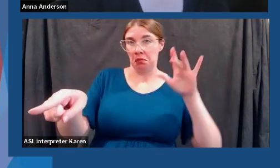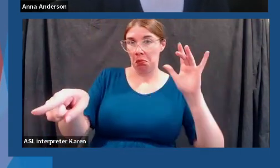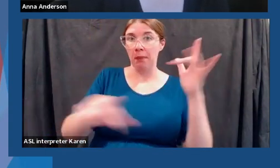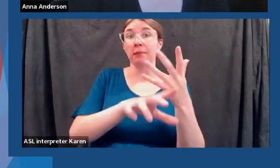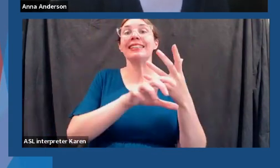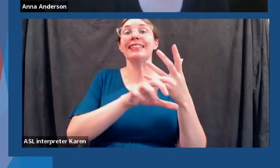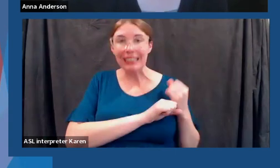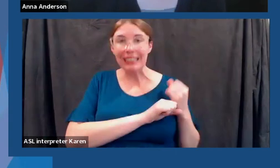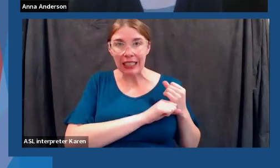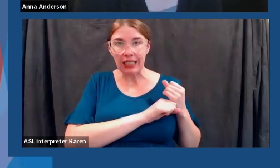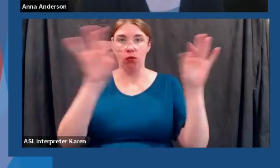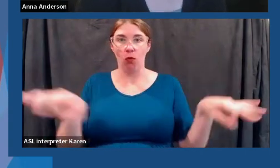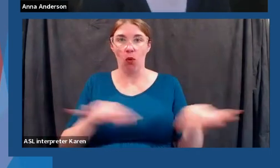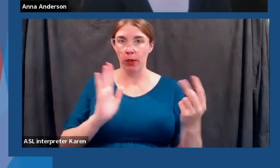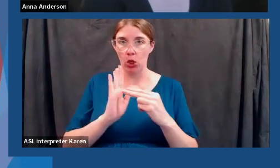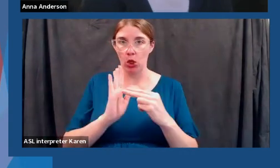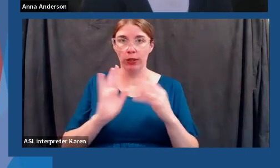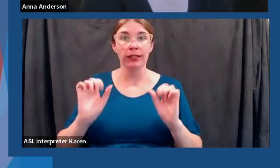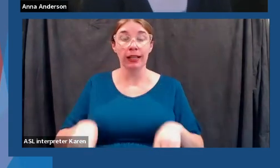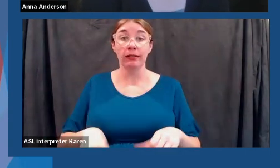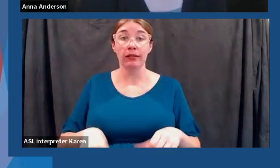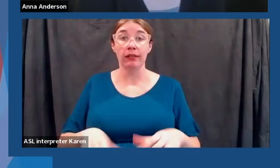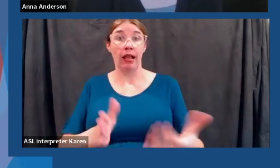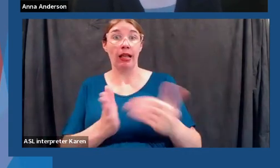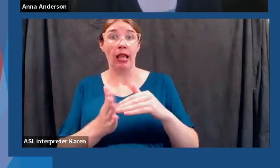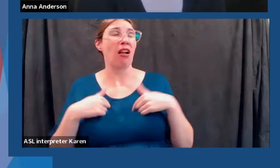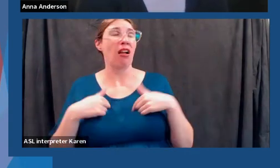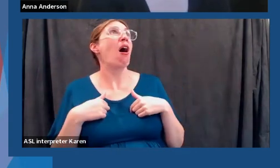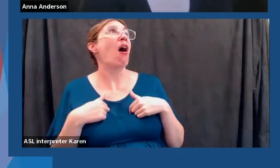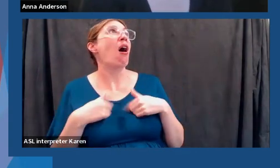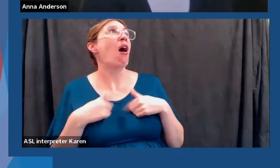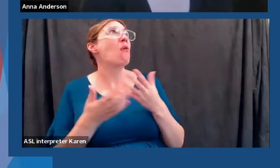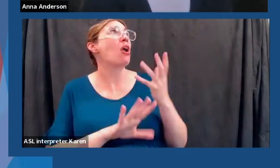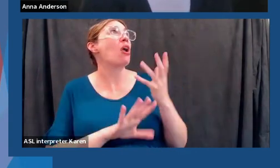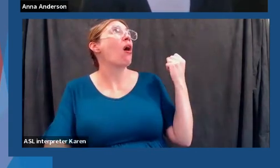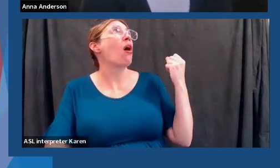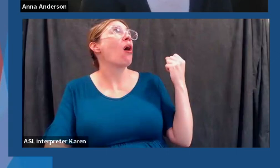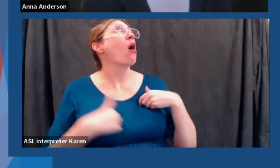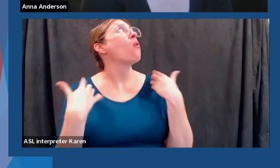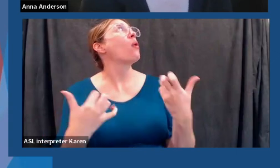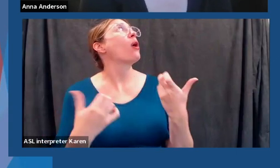You can, like I said before, you can restore the right to vote. And there